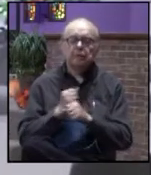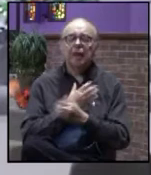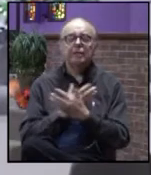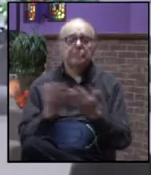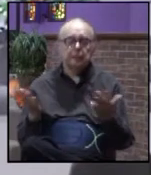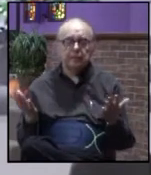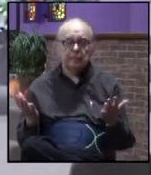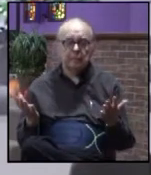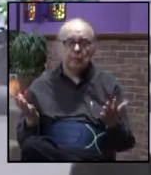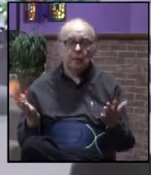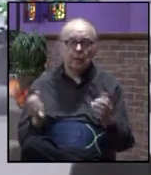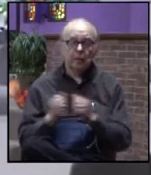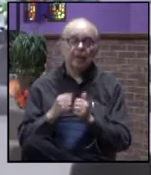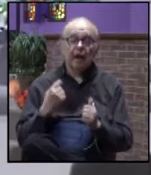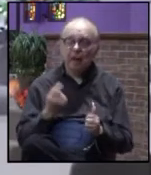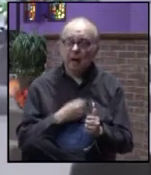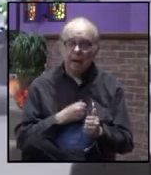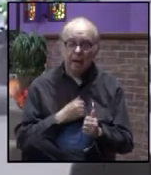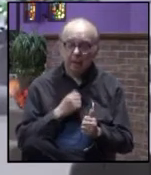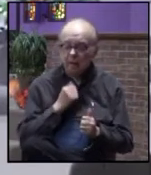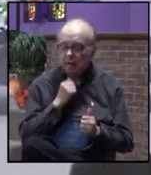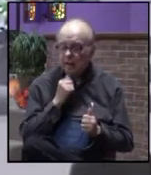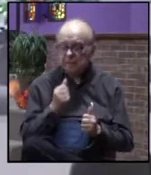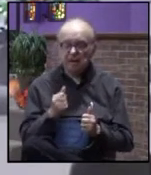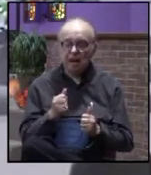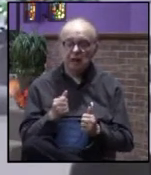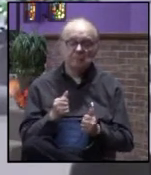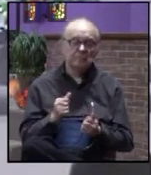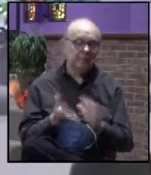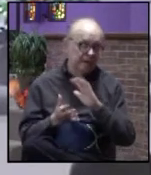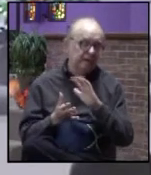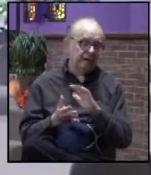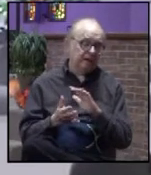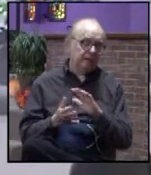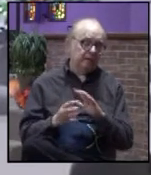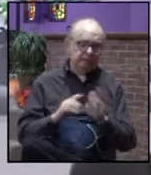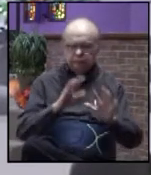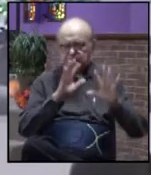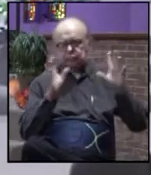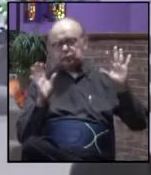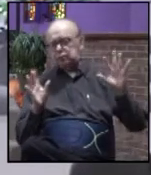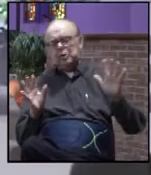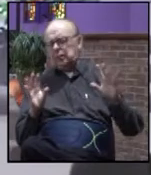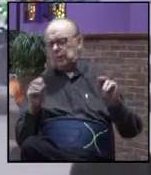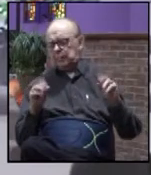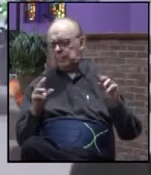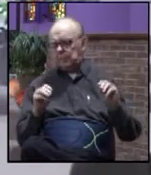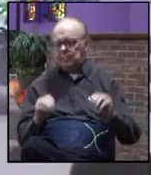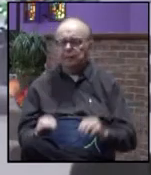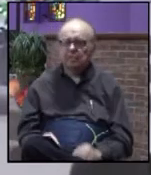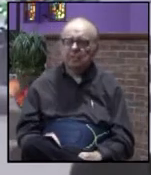something. Not a conglomerated mess of disarray, okay?